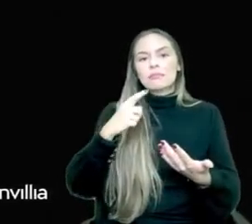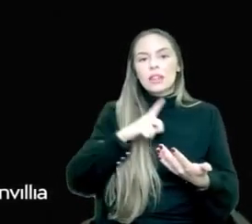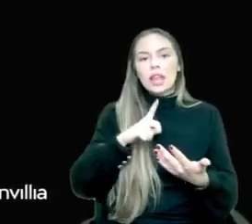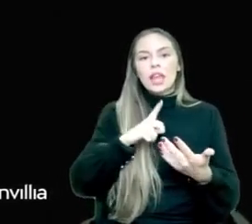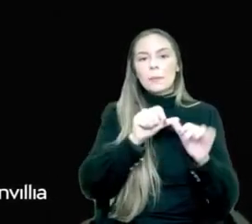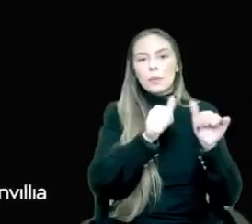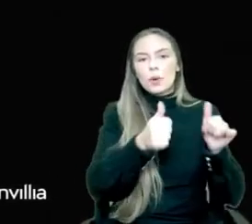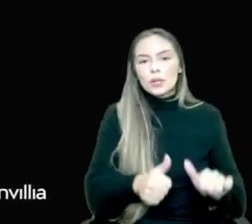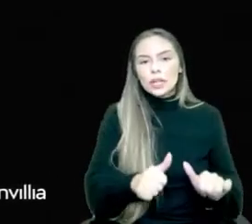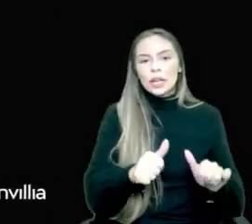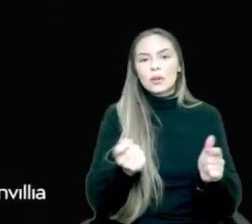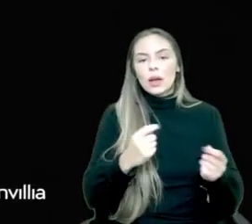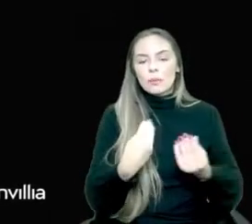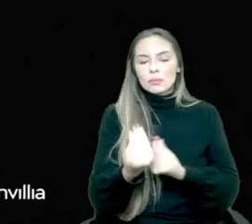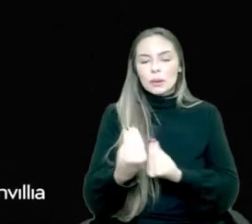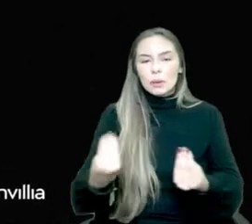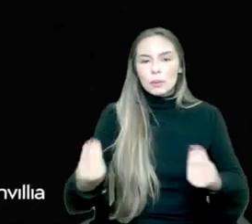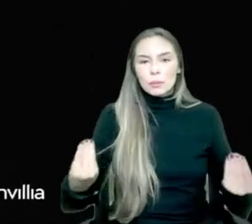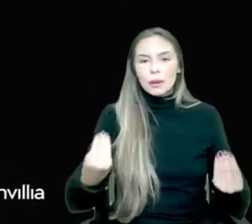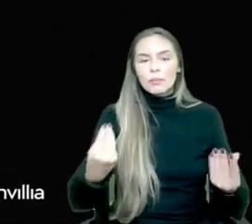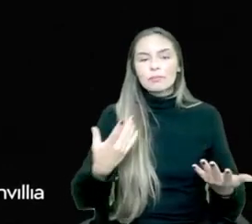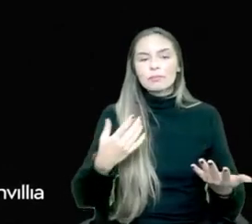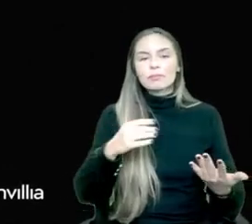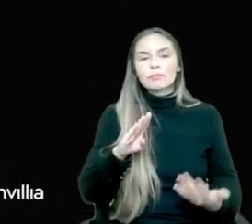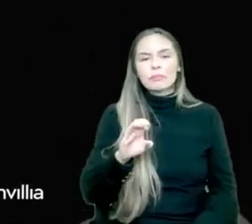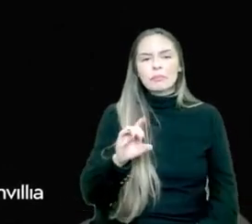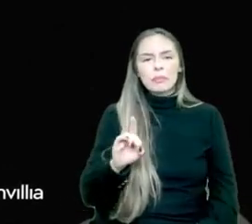on Bedrock once it was released to GA.